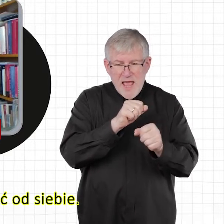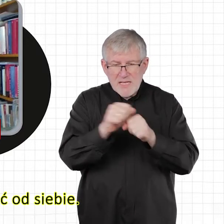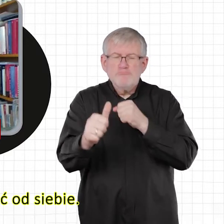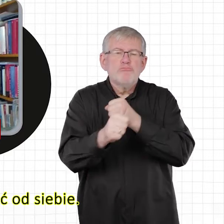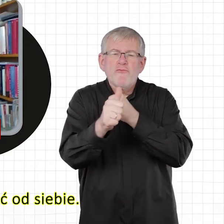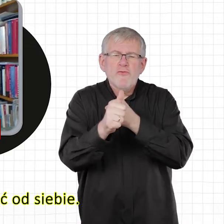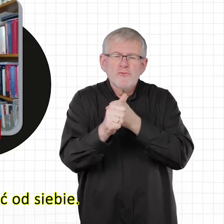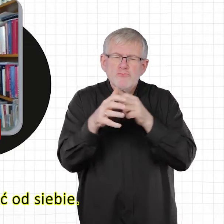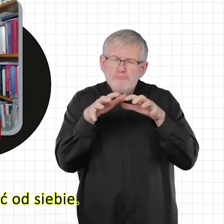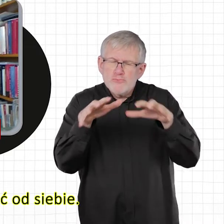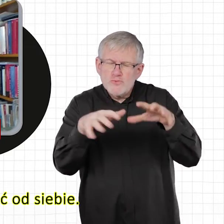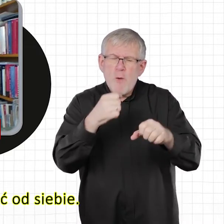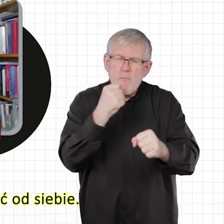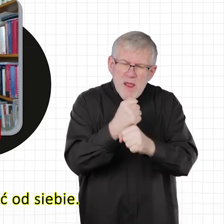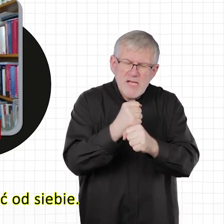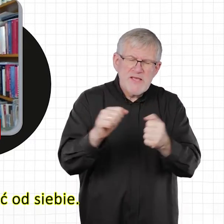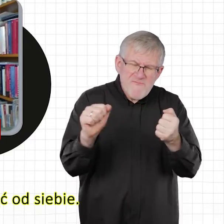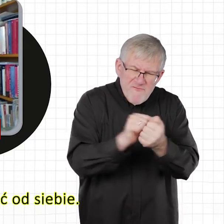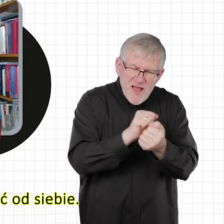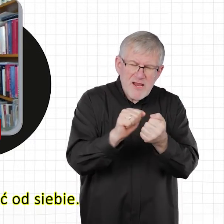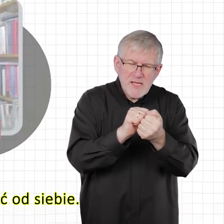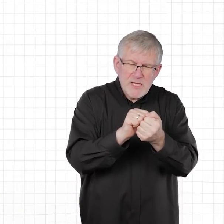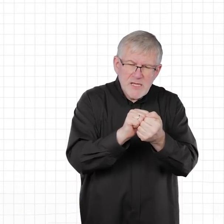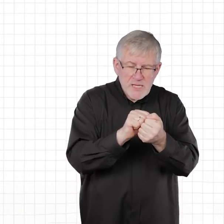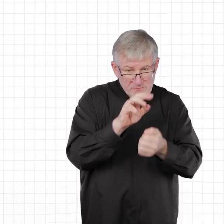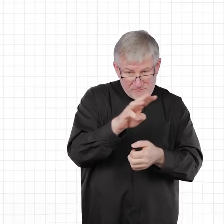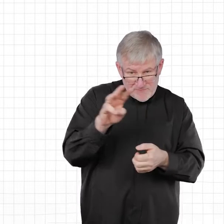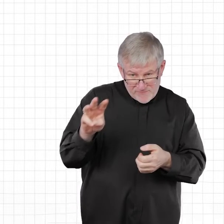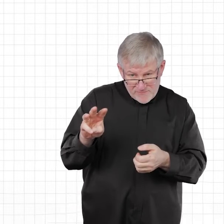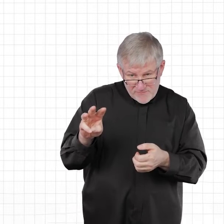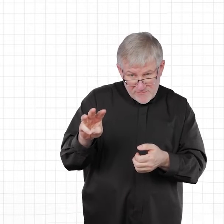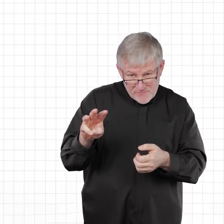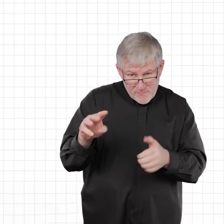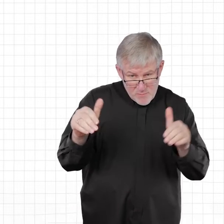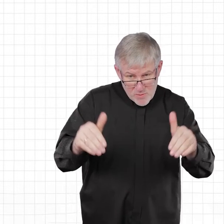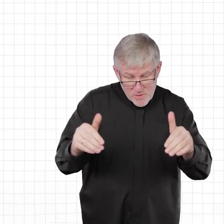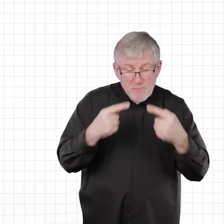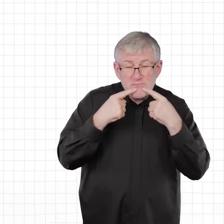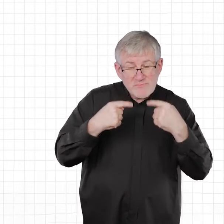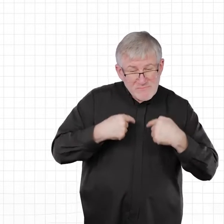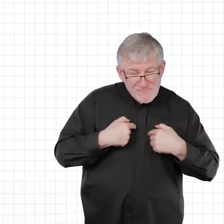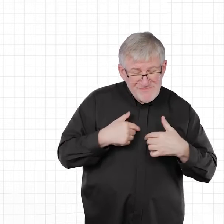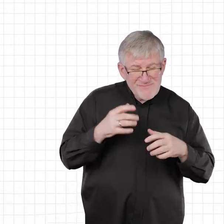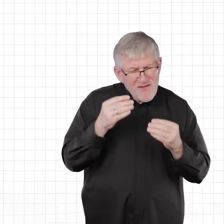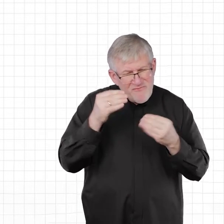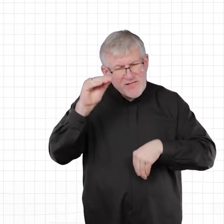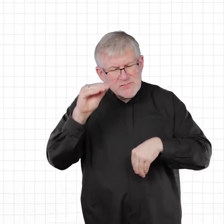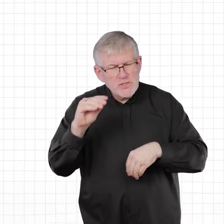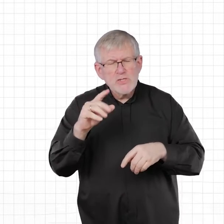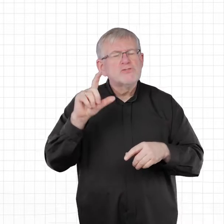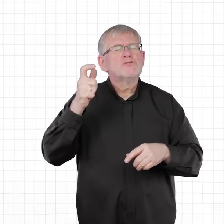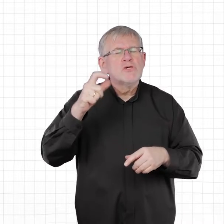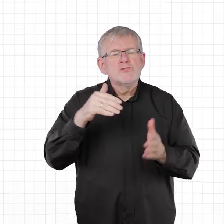I think the first thing is everybody has to feel like Bryndís was saying